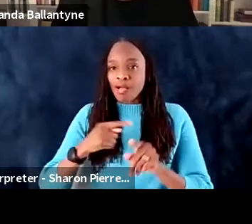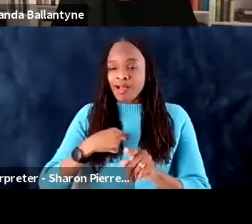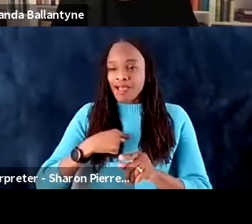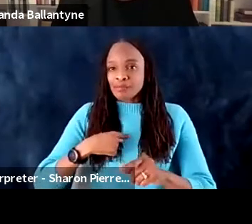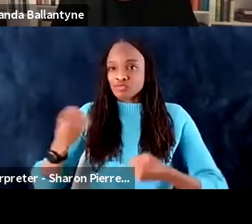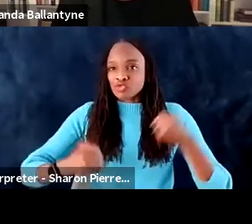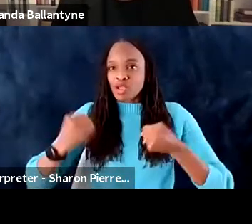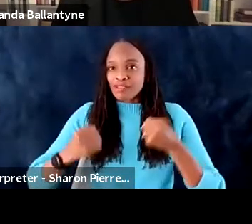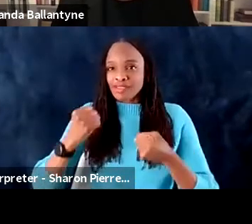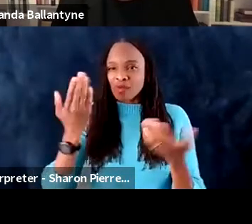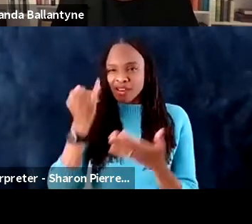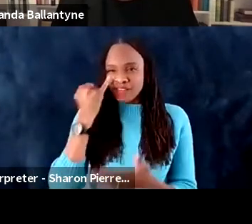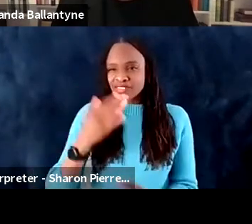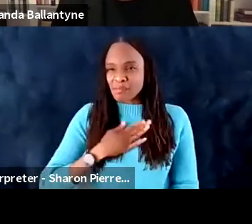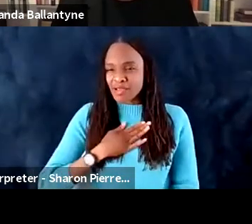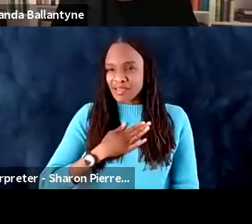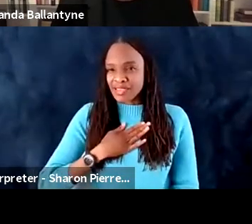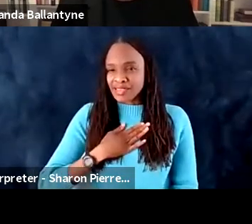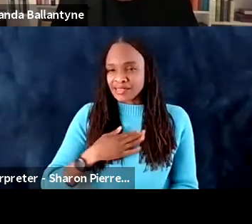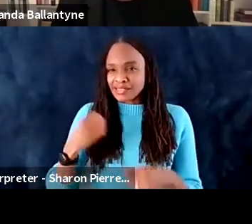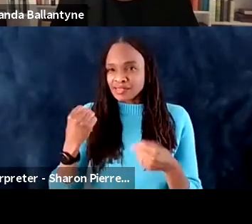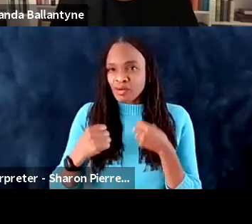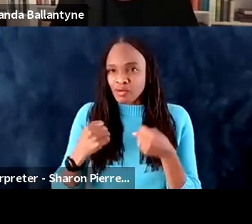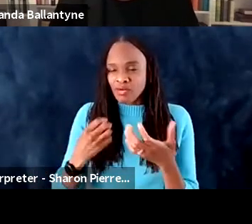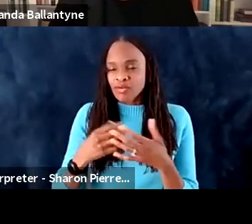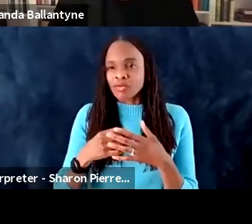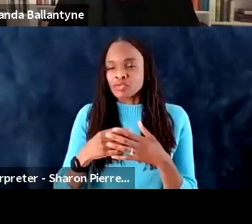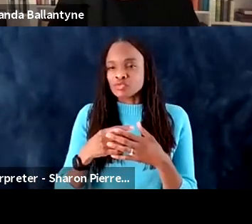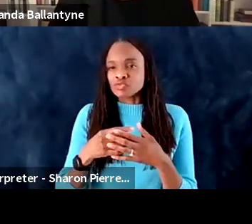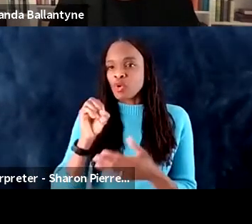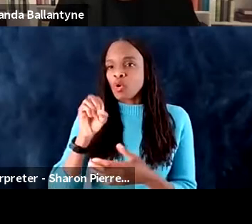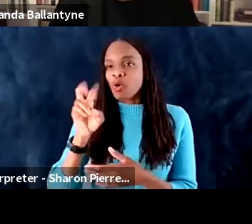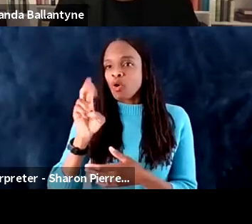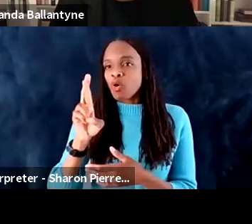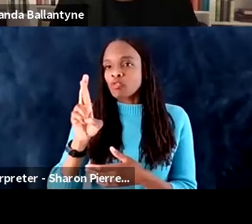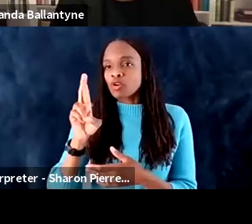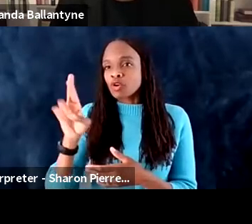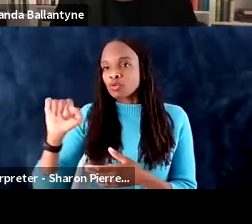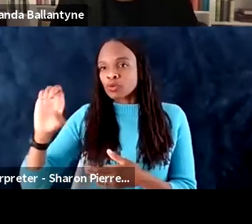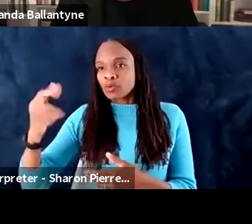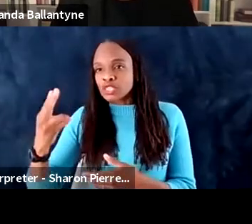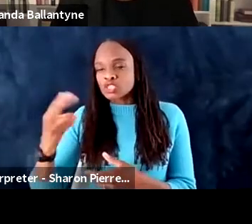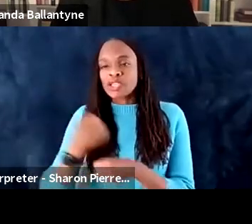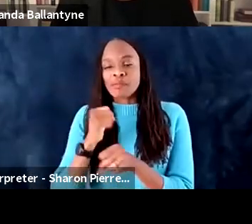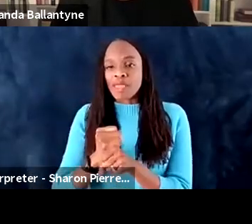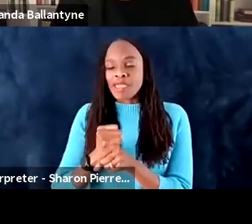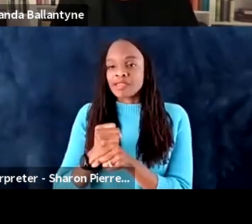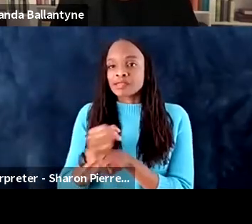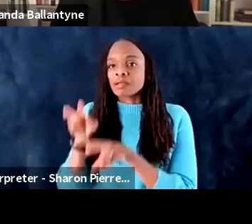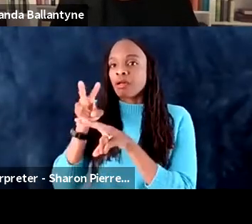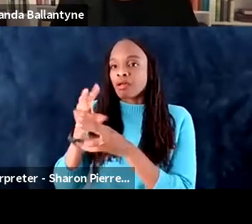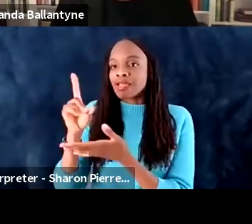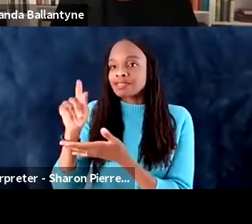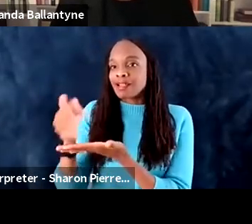So overreach has consequences, and part of it is it's normalizing surveillance and data collection and making